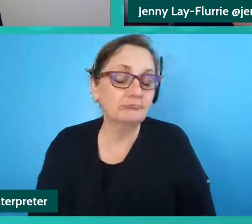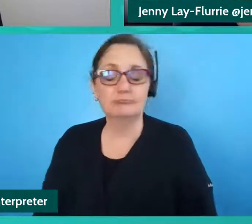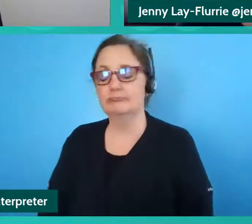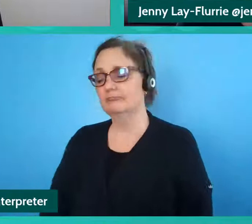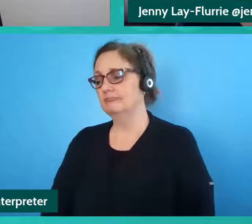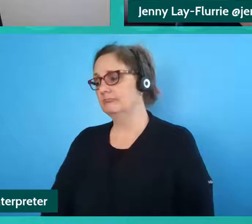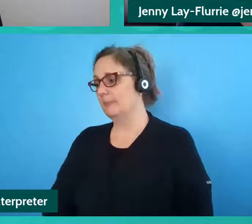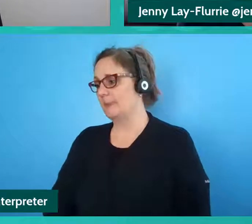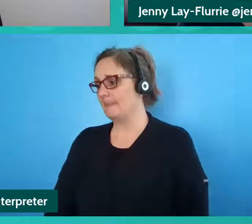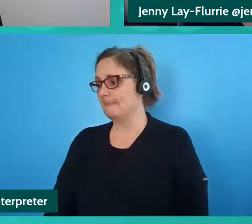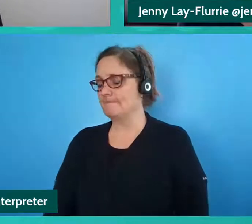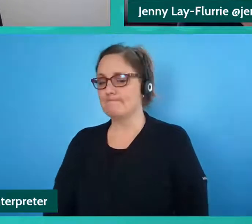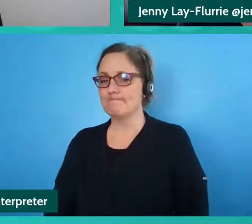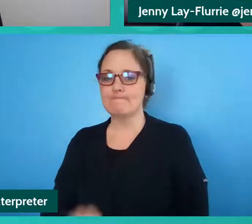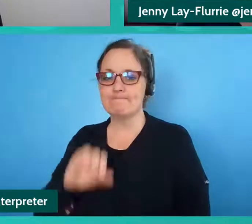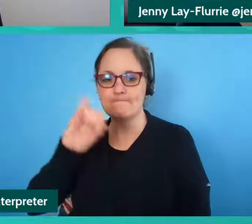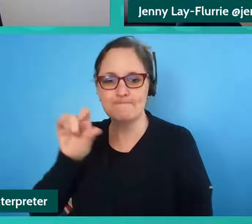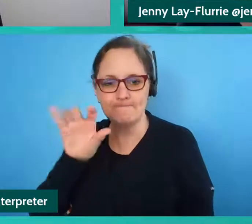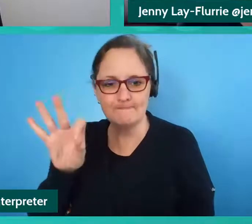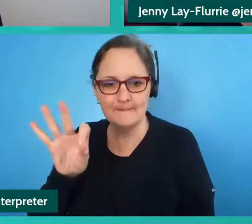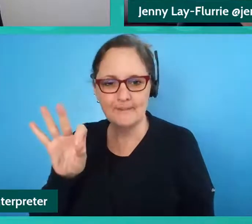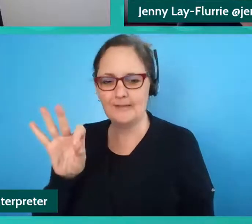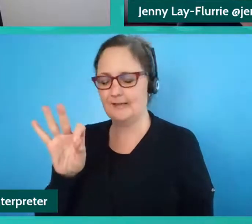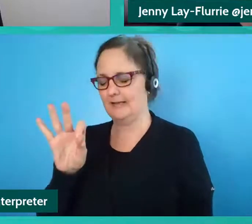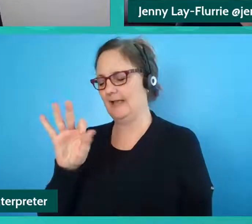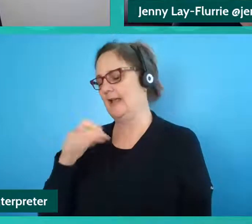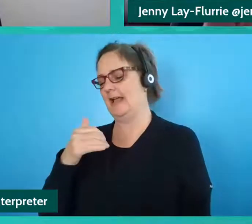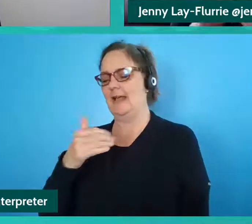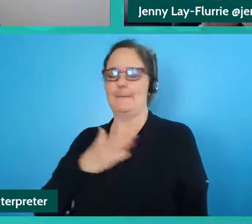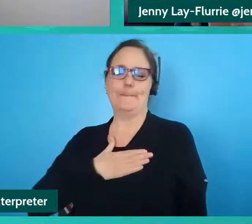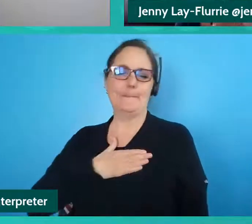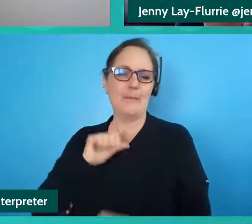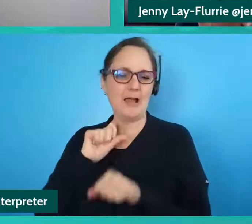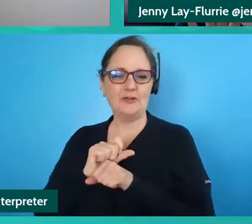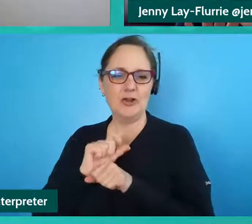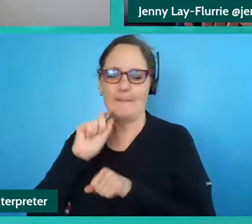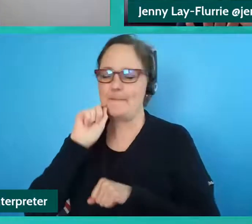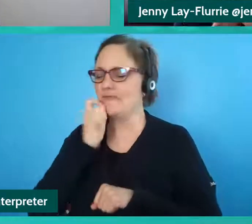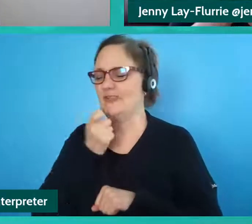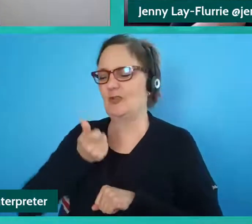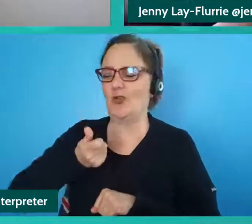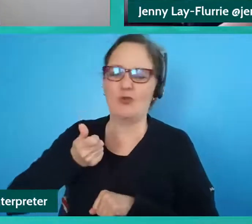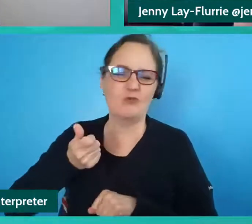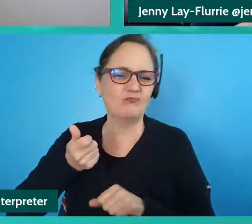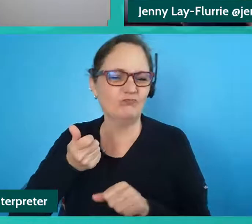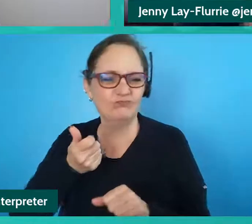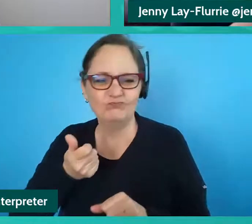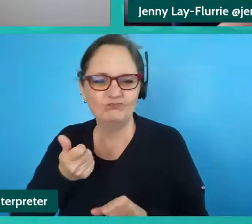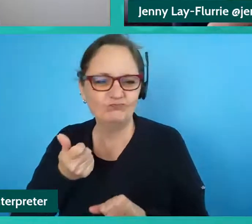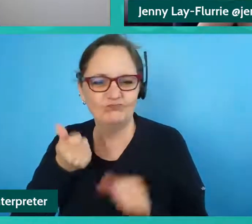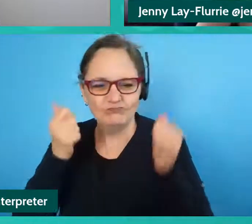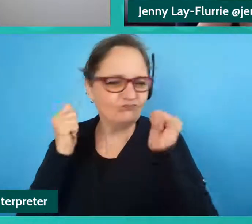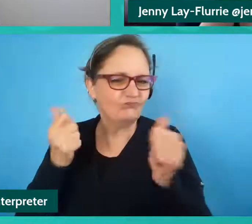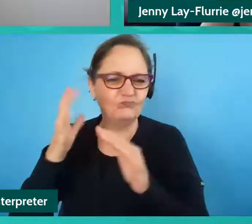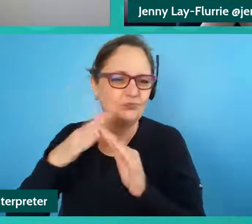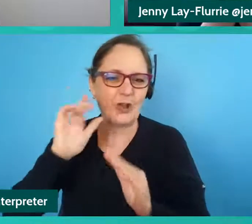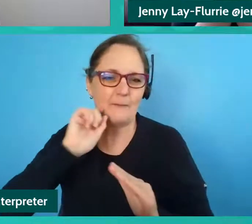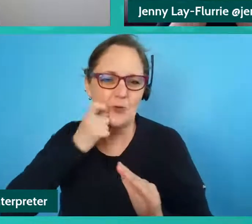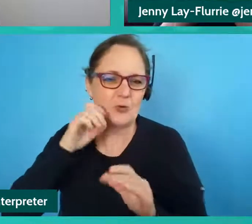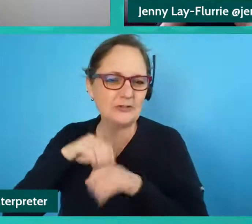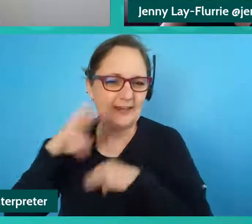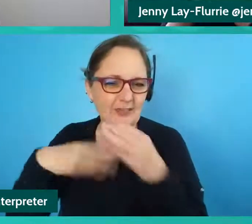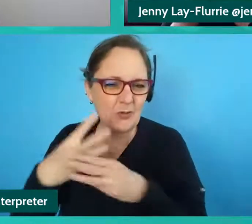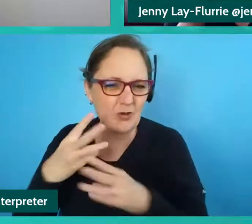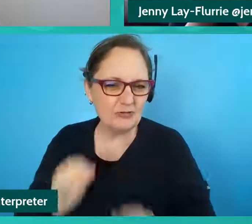Well, I do think I have the coolest job in the world. So I really do mean that. And I would say it's